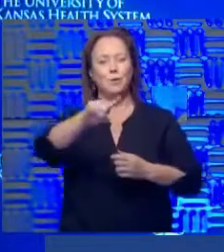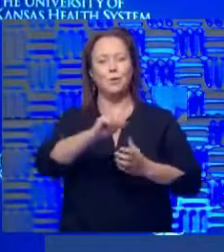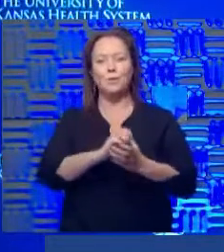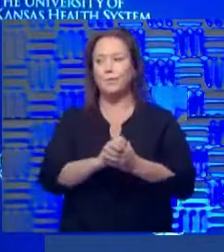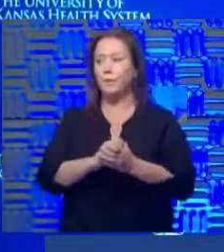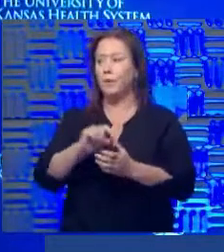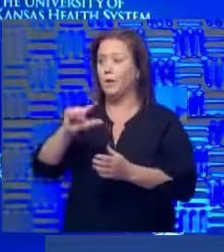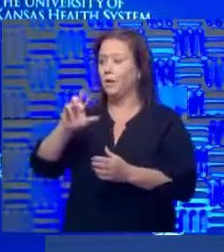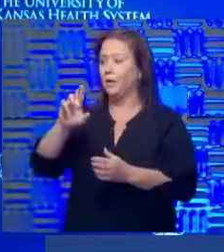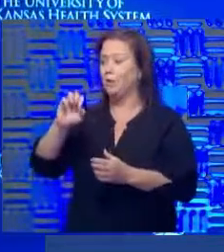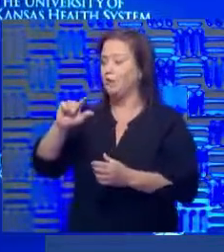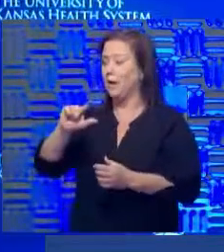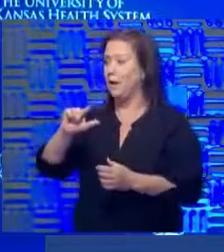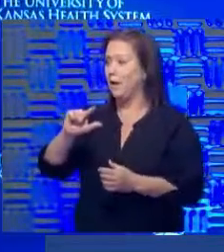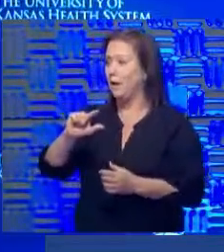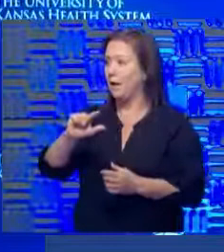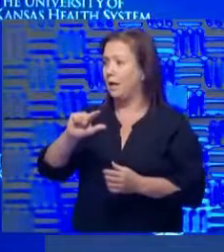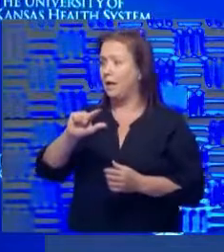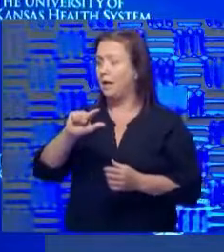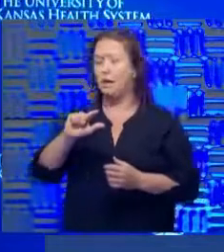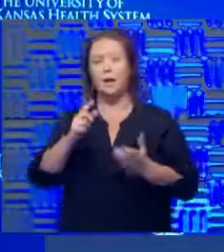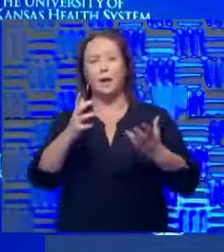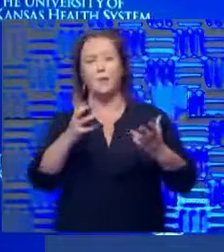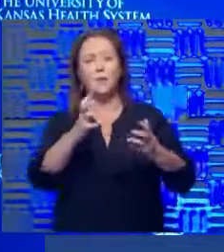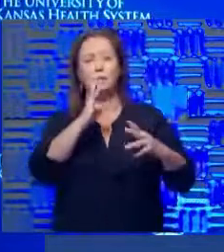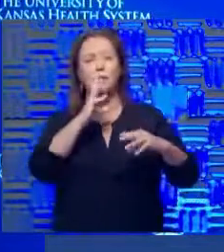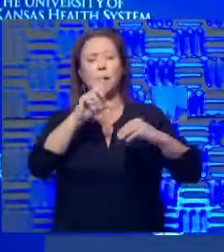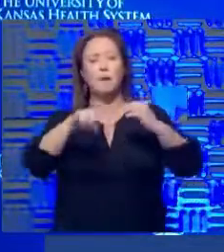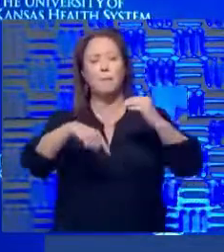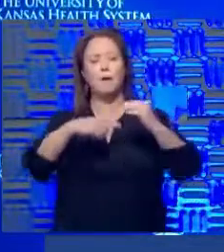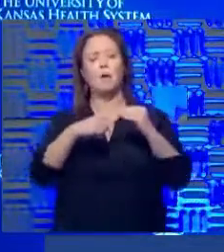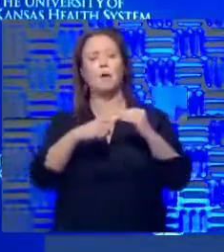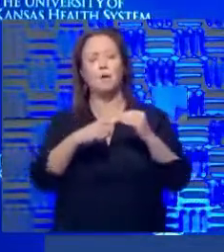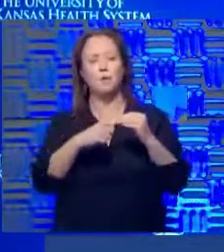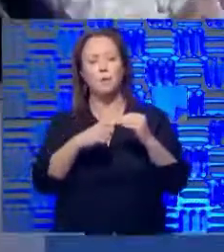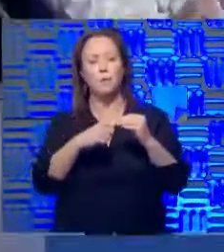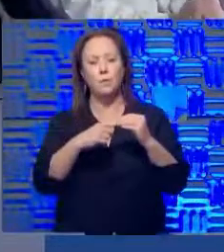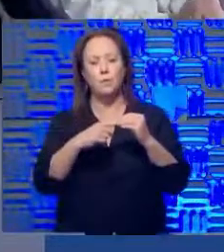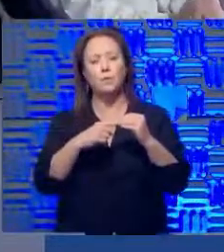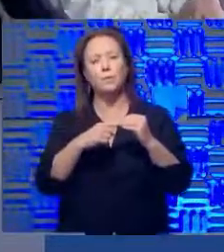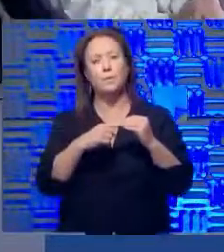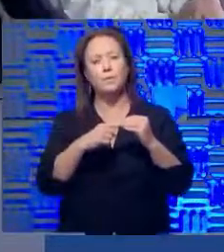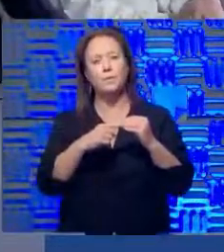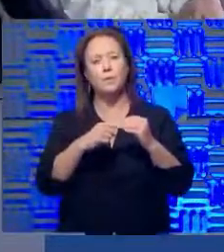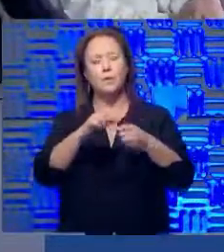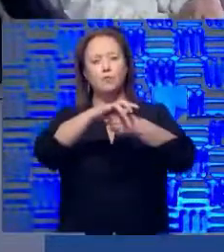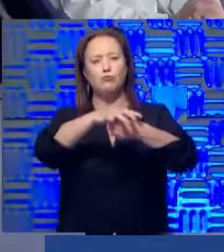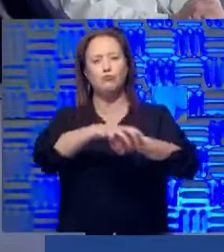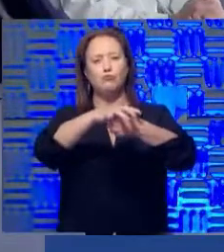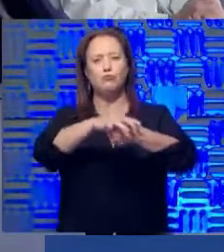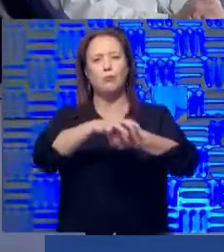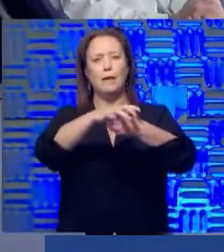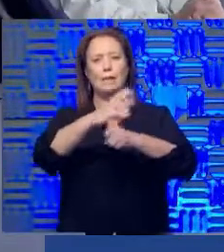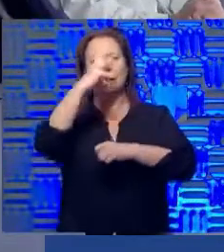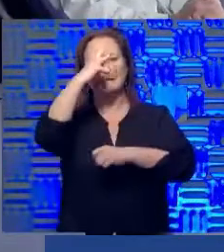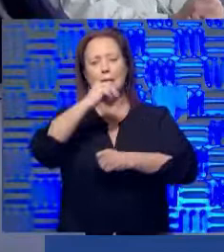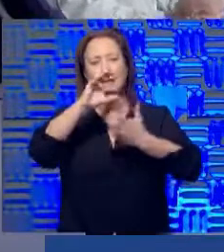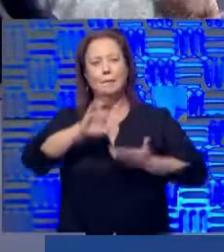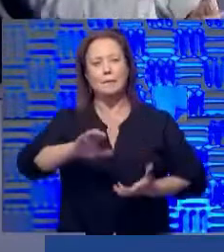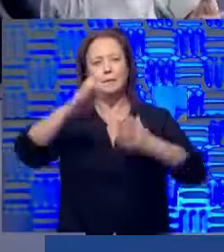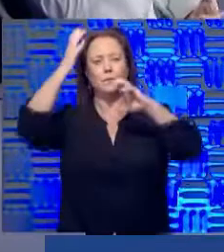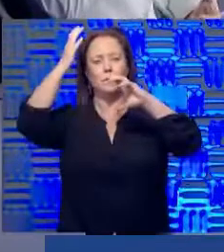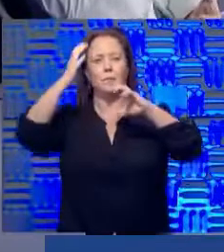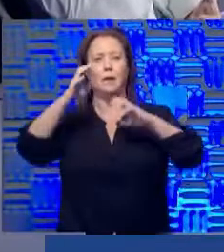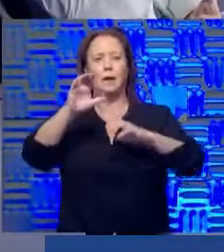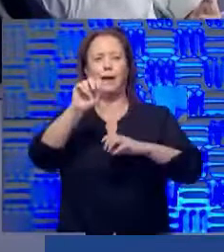first to Greg and just about this topic around stress and sleep disturbance. And again,